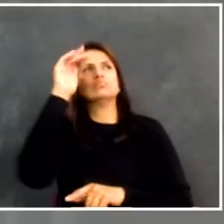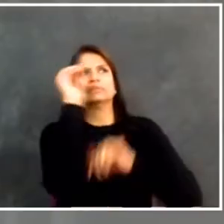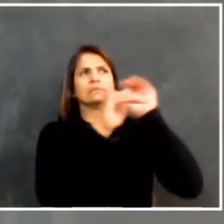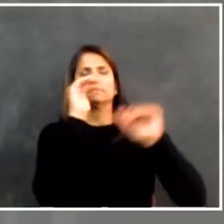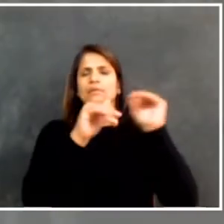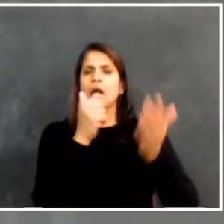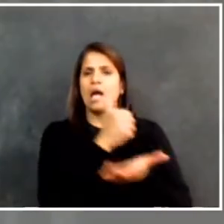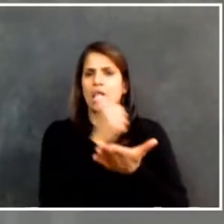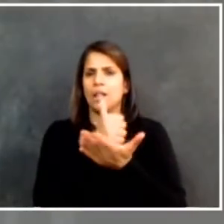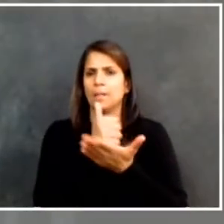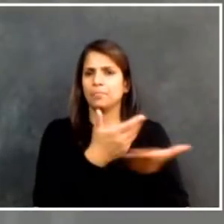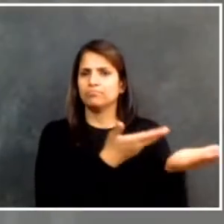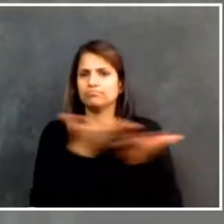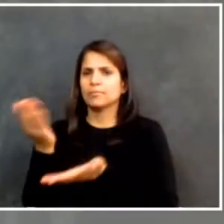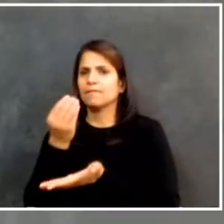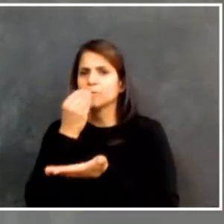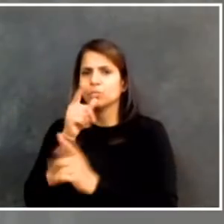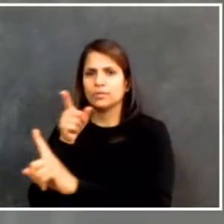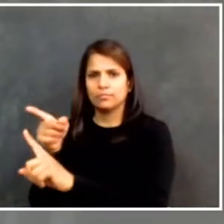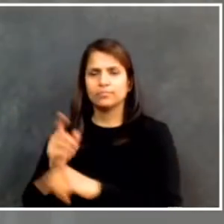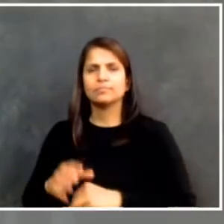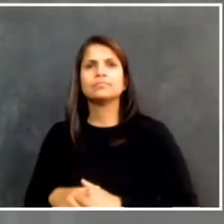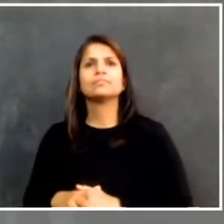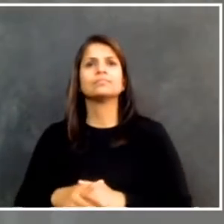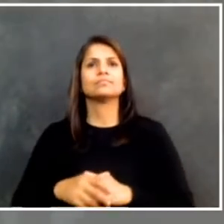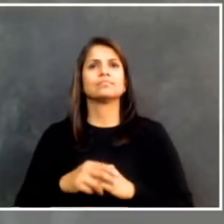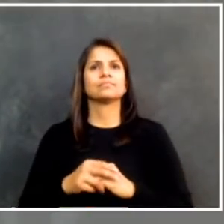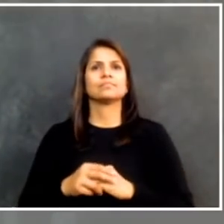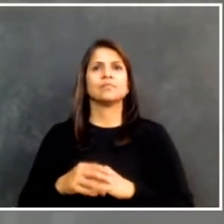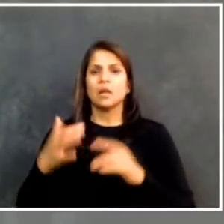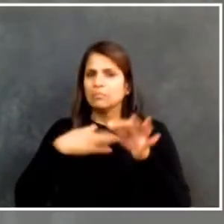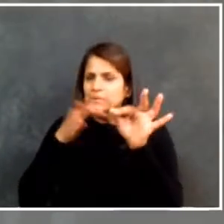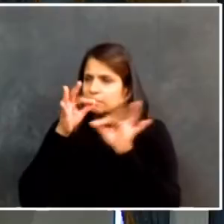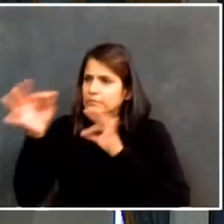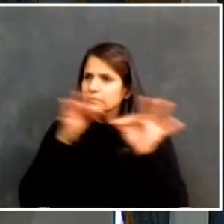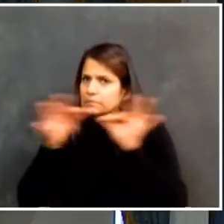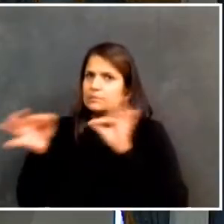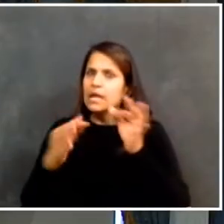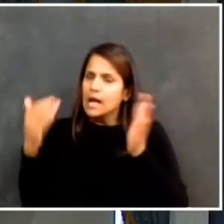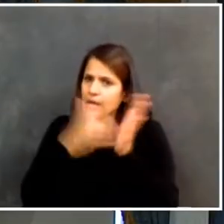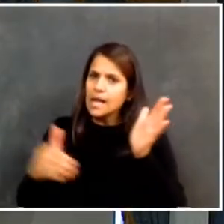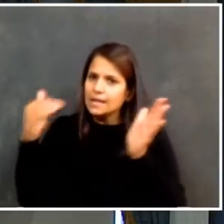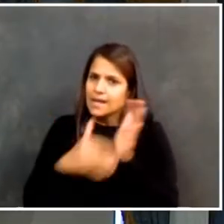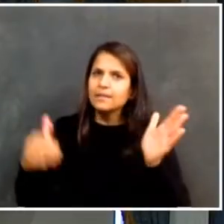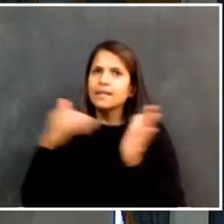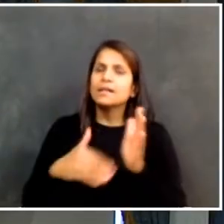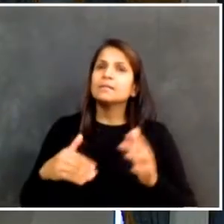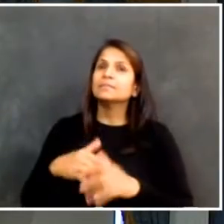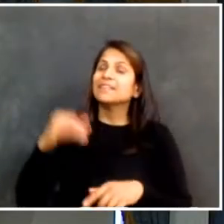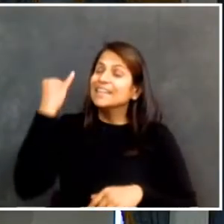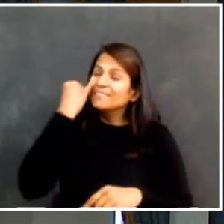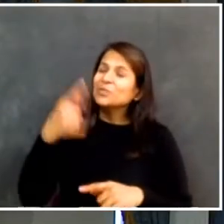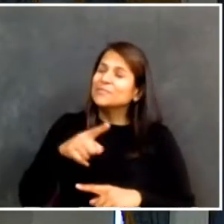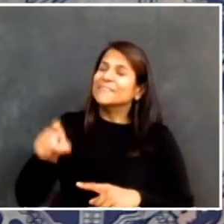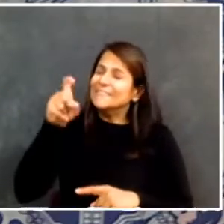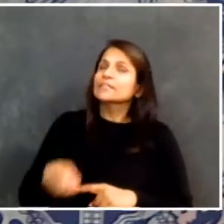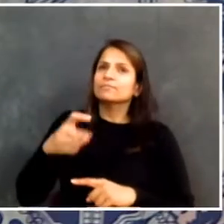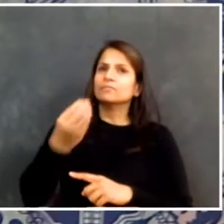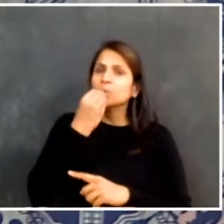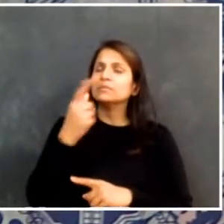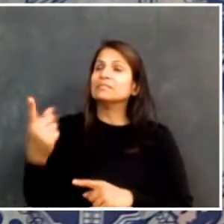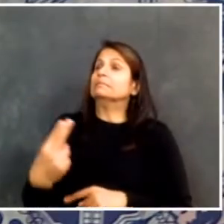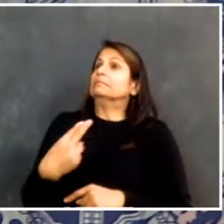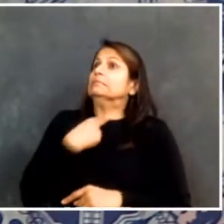have a backstop to get them done. Yeah, and Bridget, I want to also note, again, amidst all